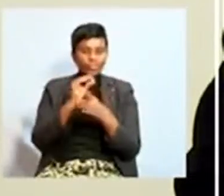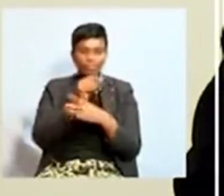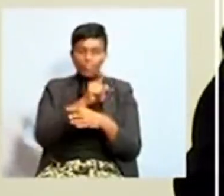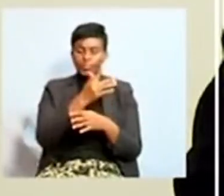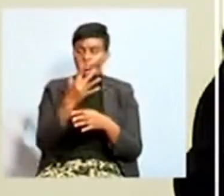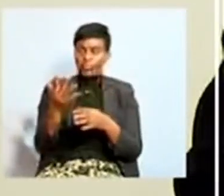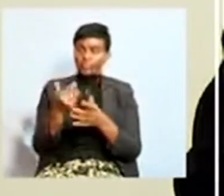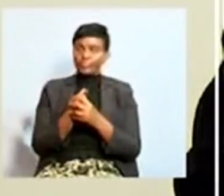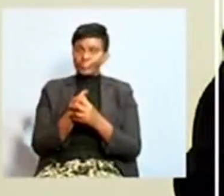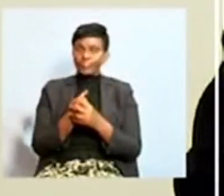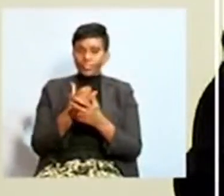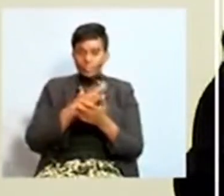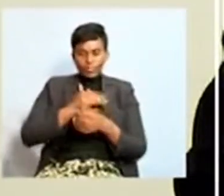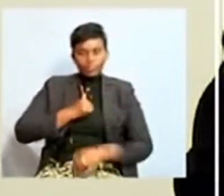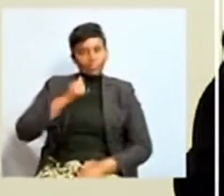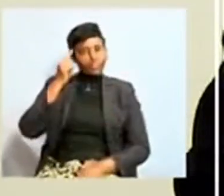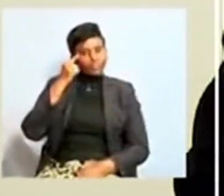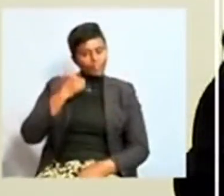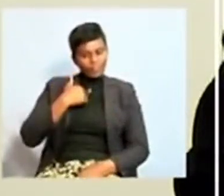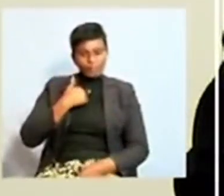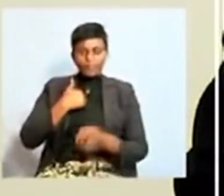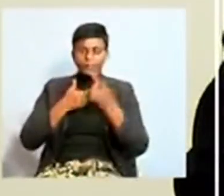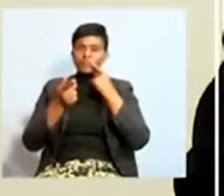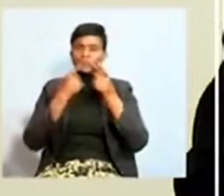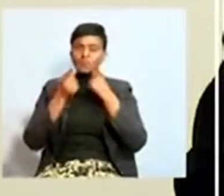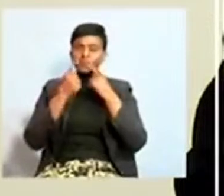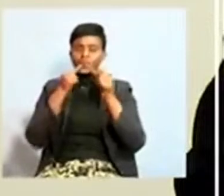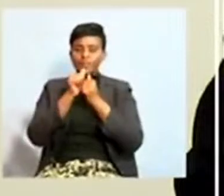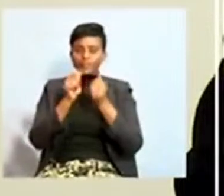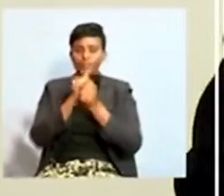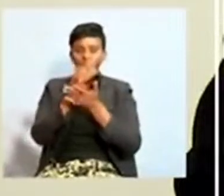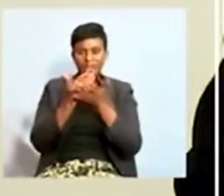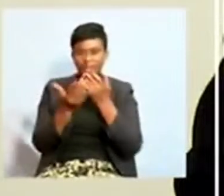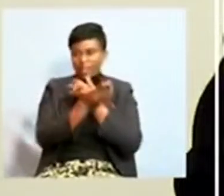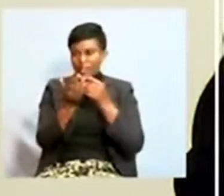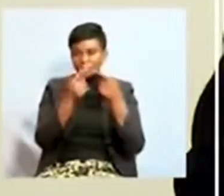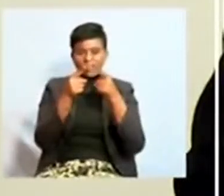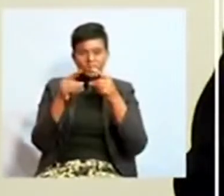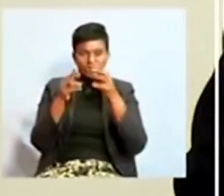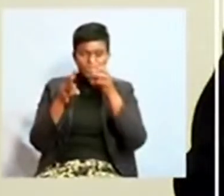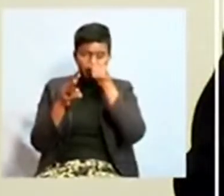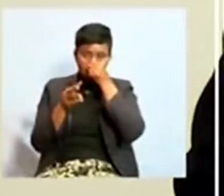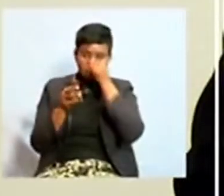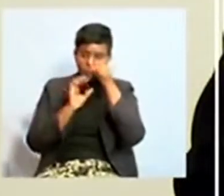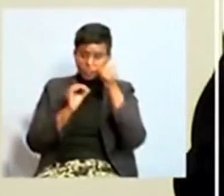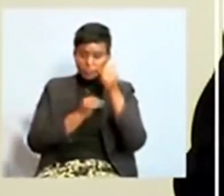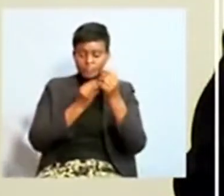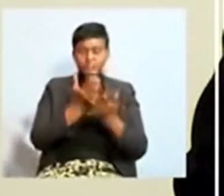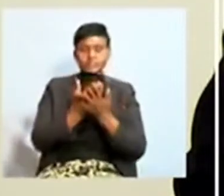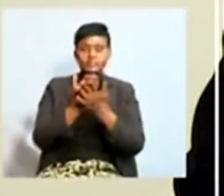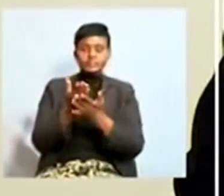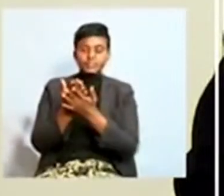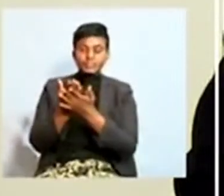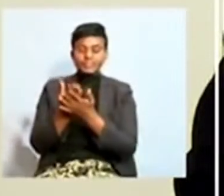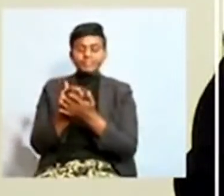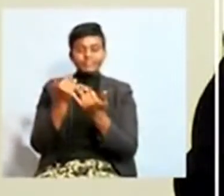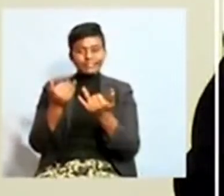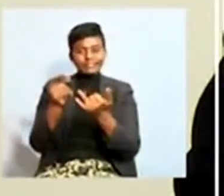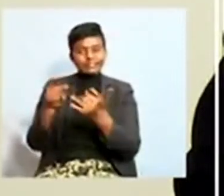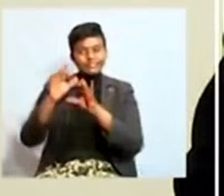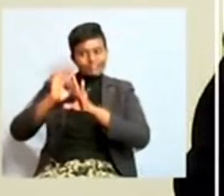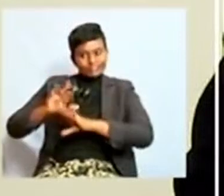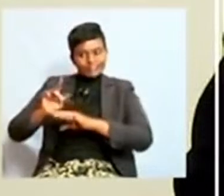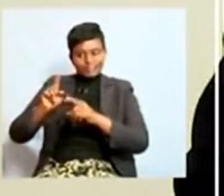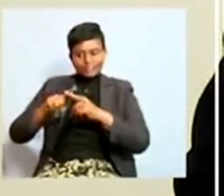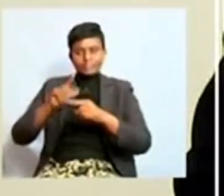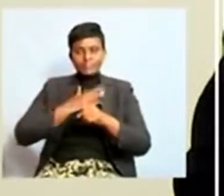things, I think I have spoken about some aspects of our submission being subtle, but